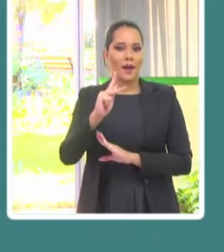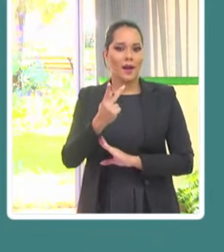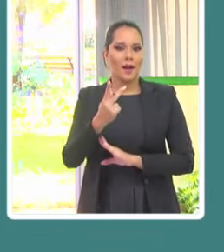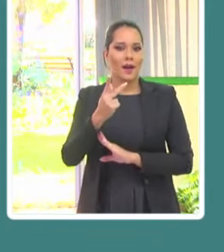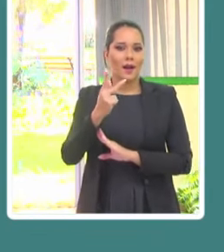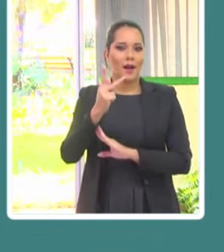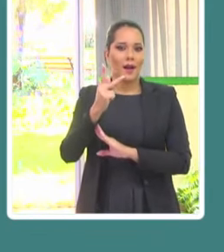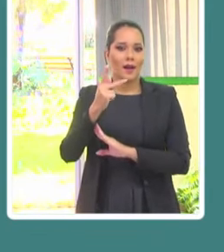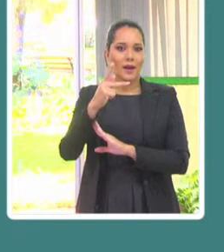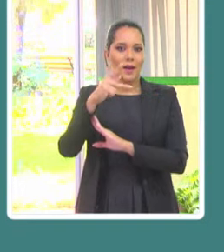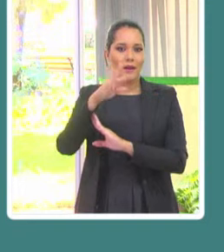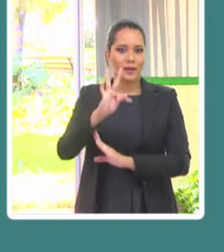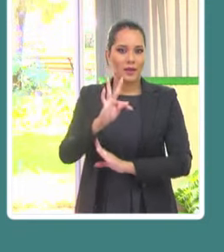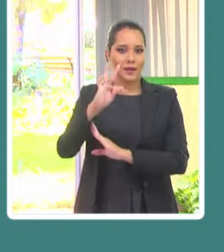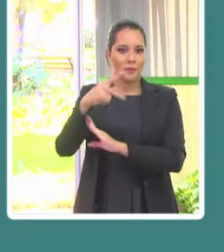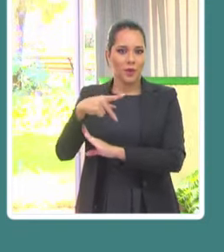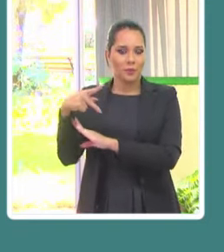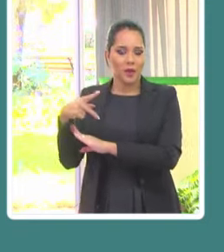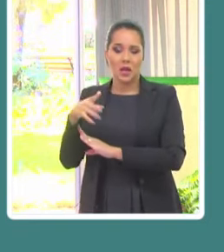are open standards, right?